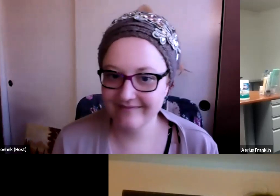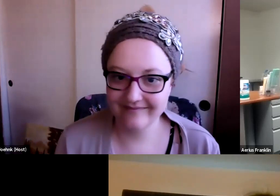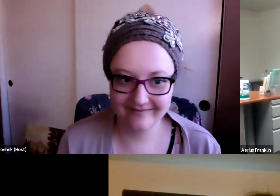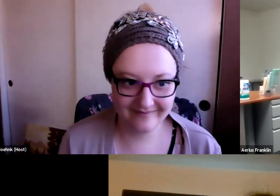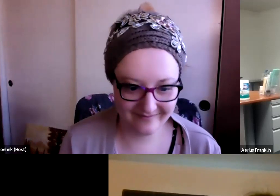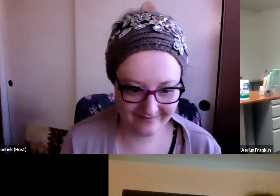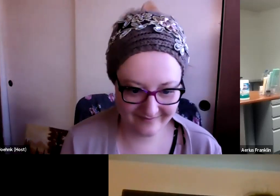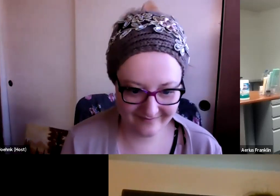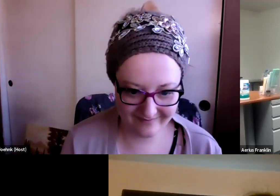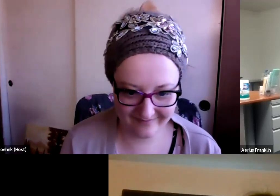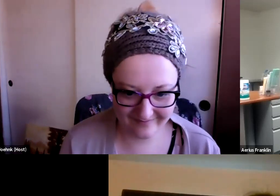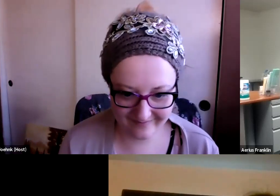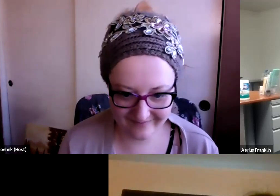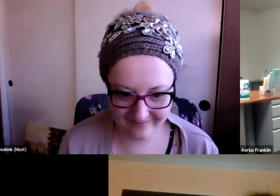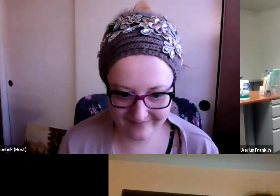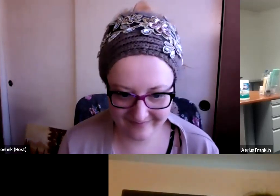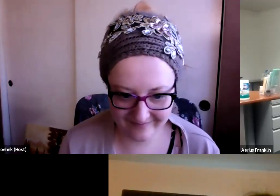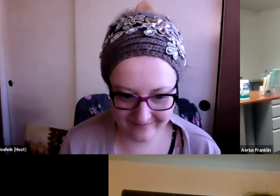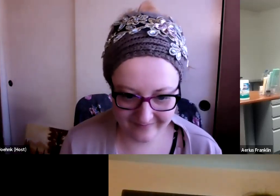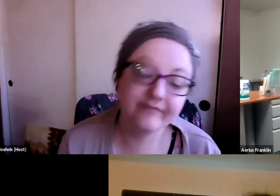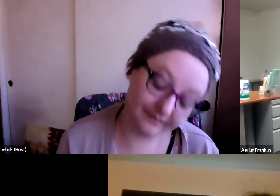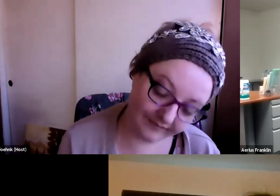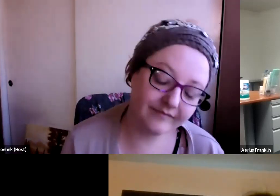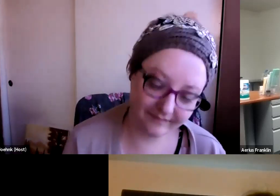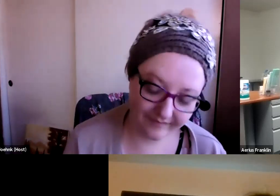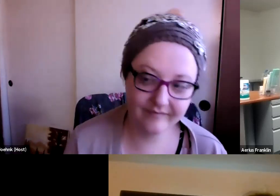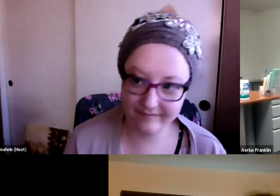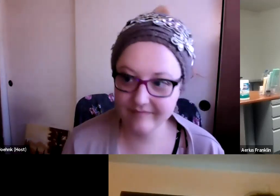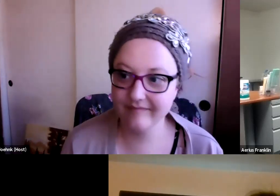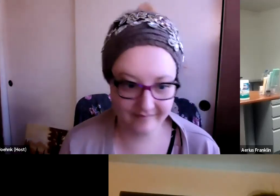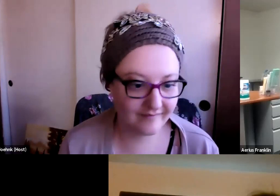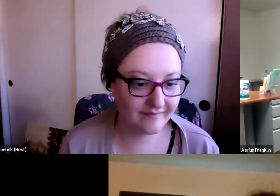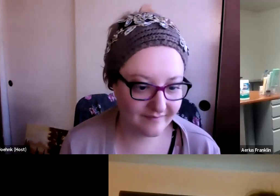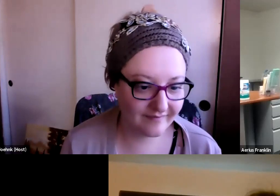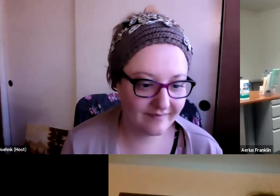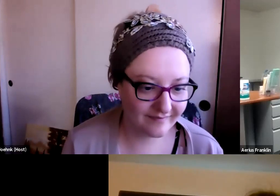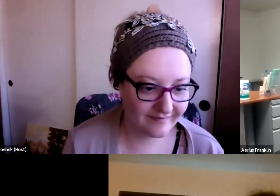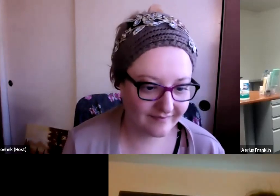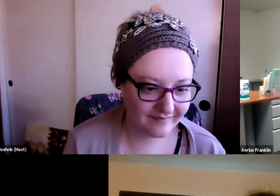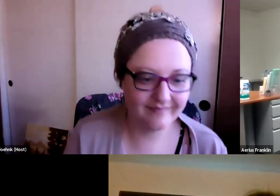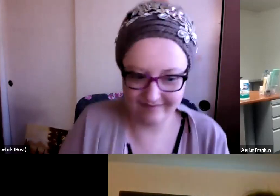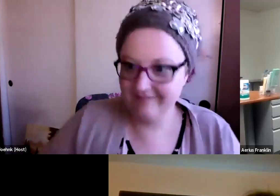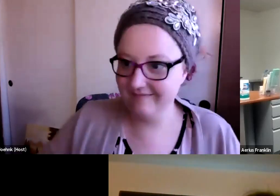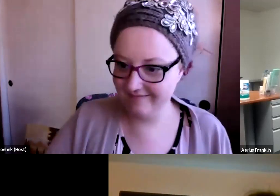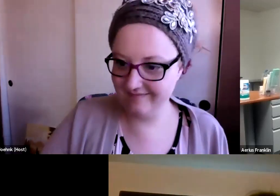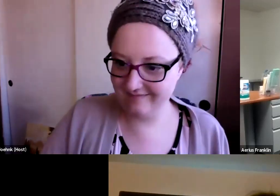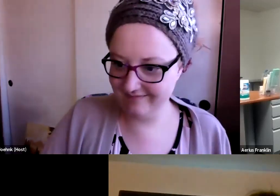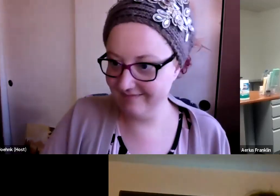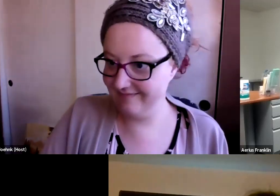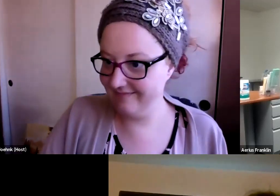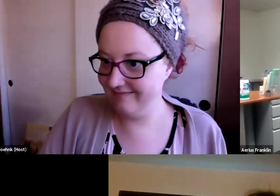into the Q&A because it could get lost into the chat. So. Okay, and the Q&A, I see that. Okay. Yep.